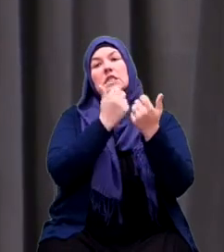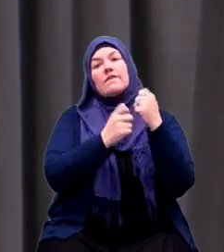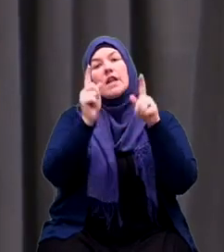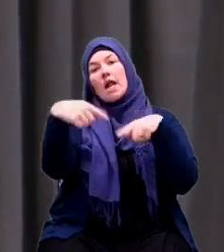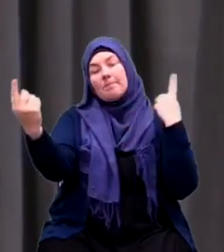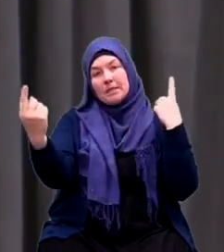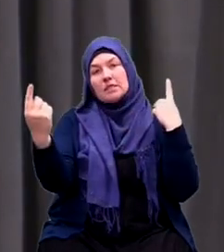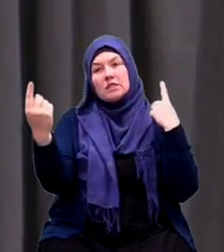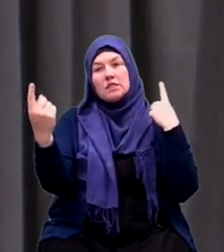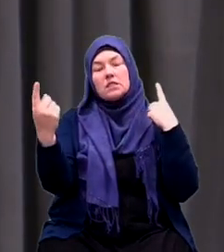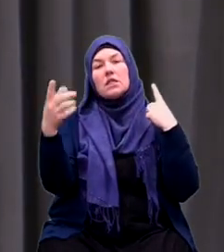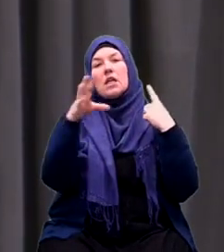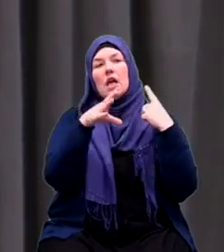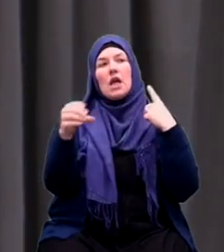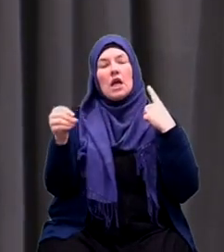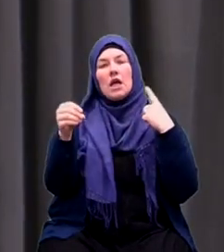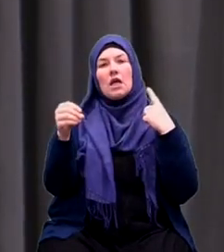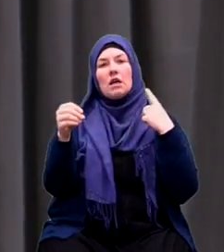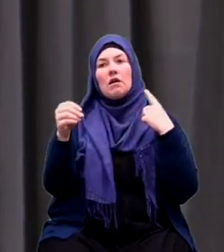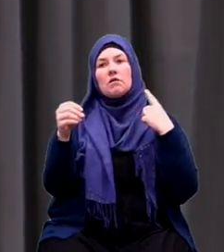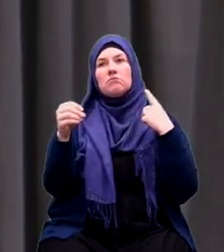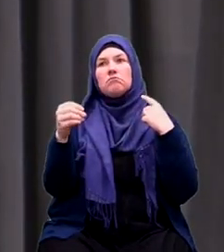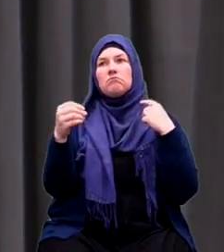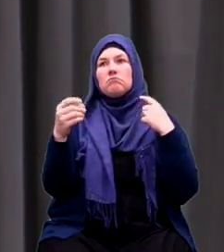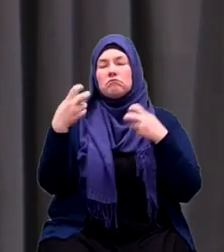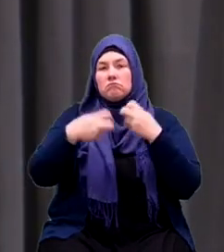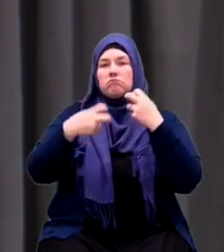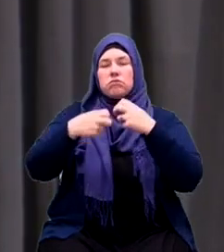enemies and stand tall.